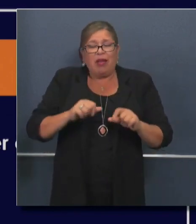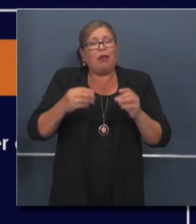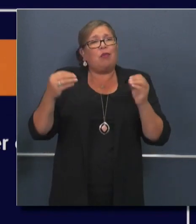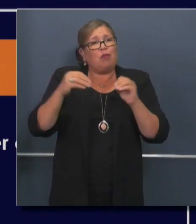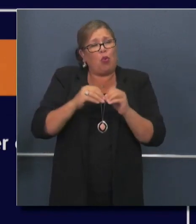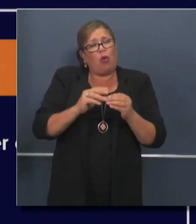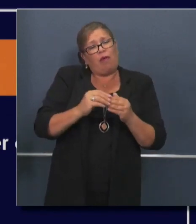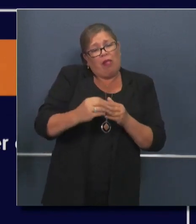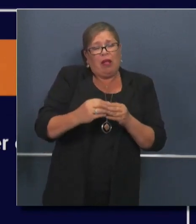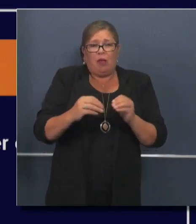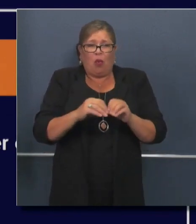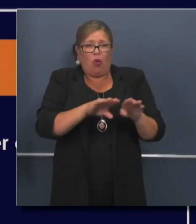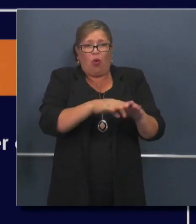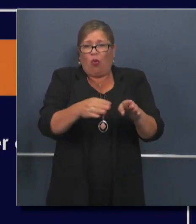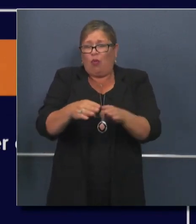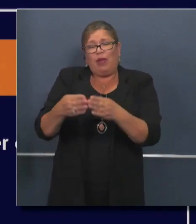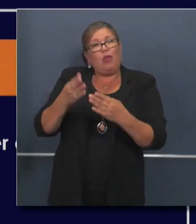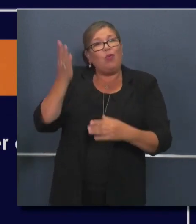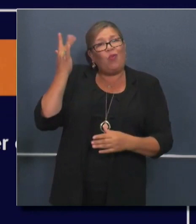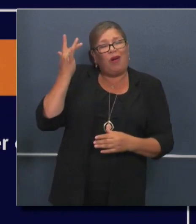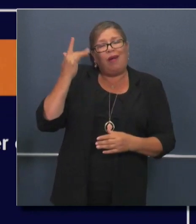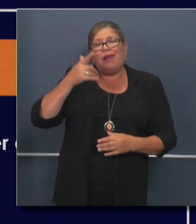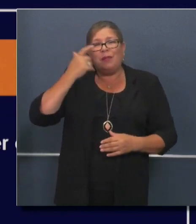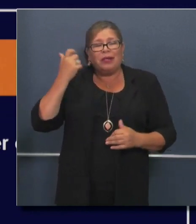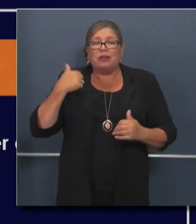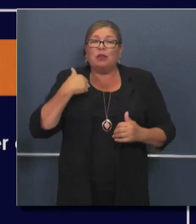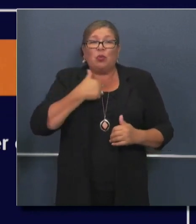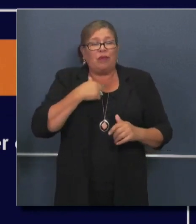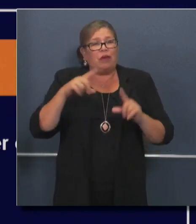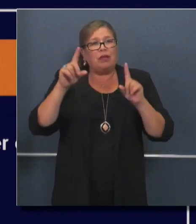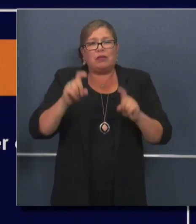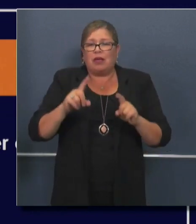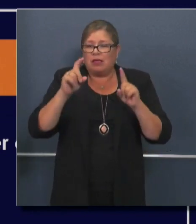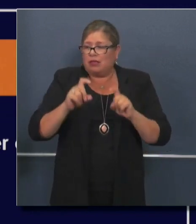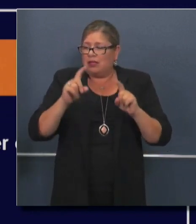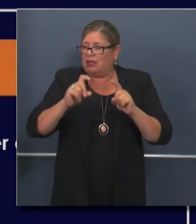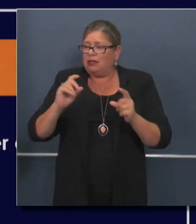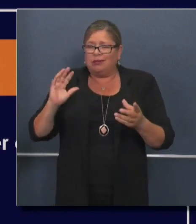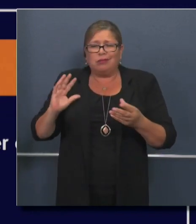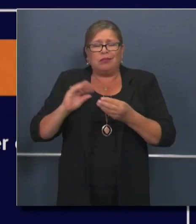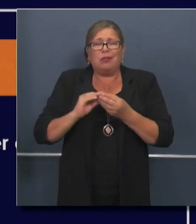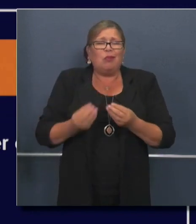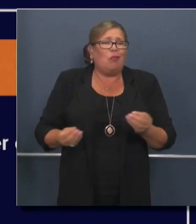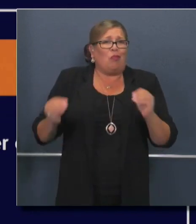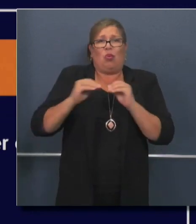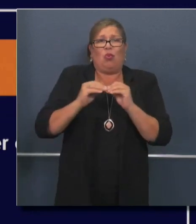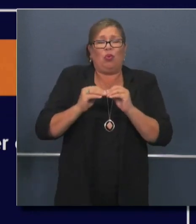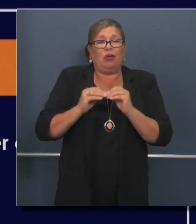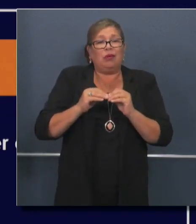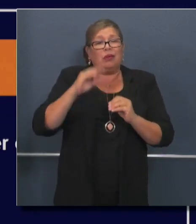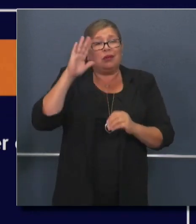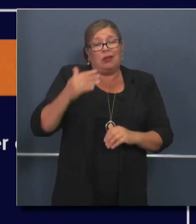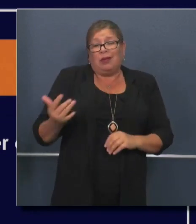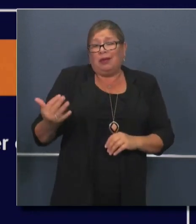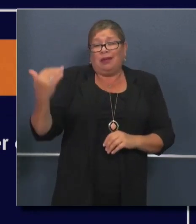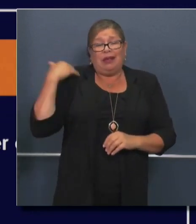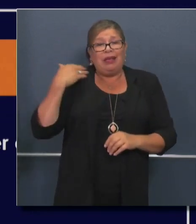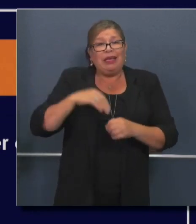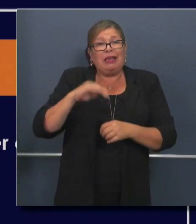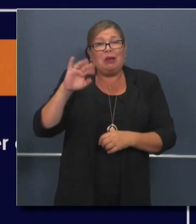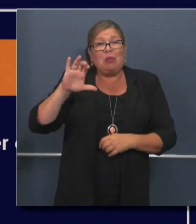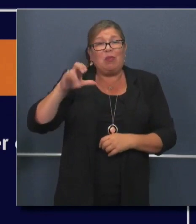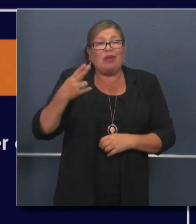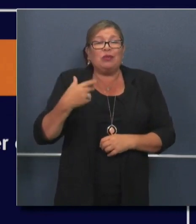state of California is that our testing has substantially increased in this state. We went from roughly 2,000 tests a